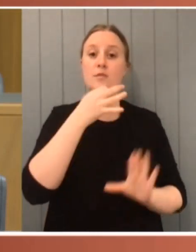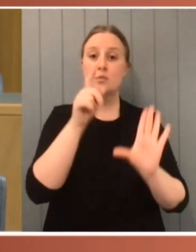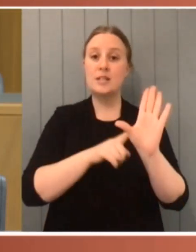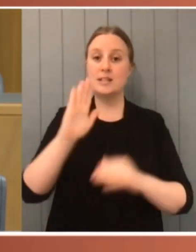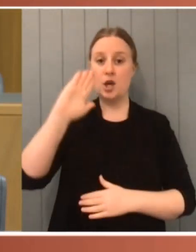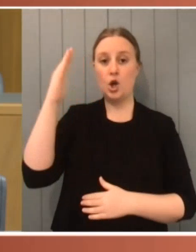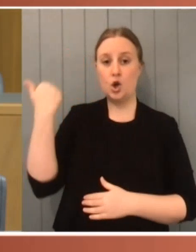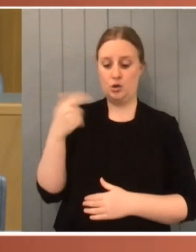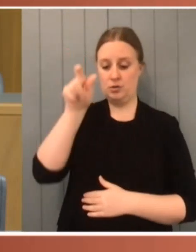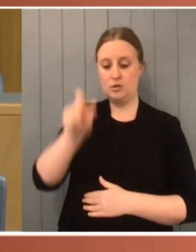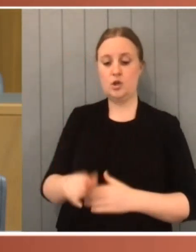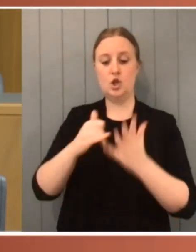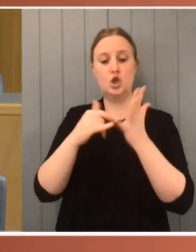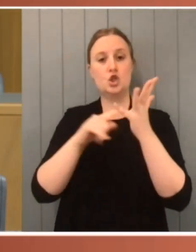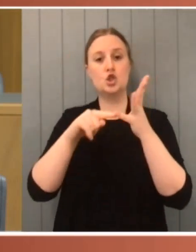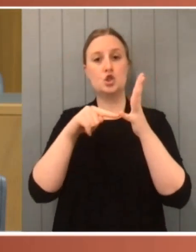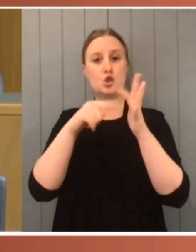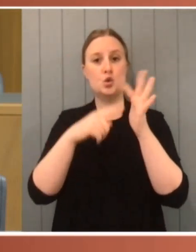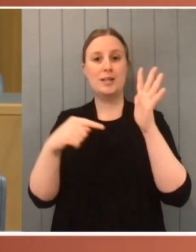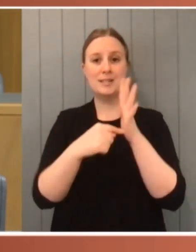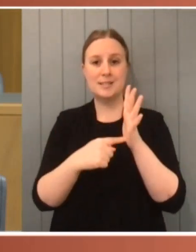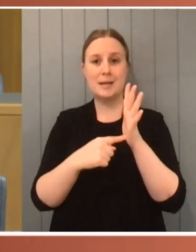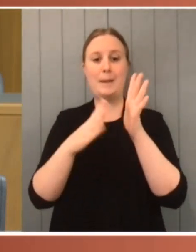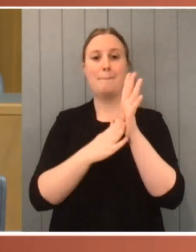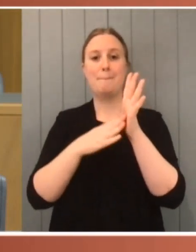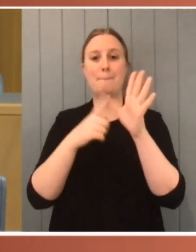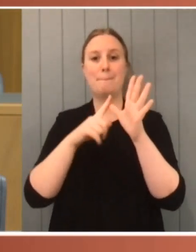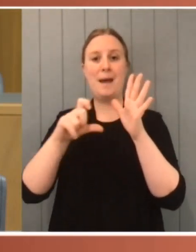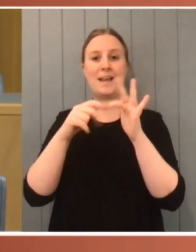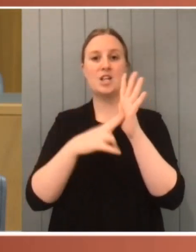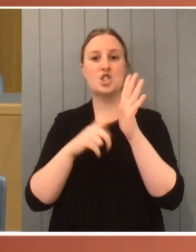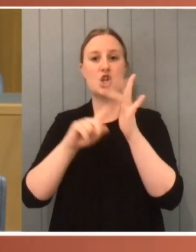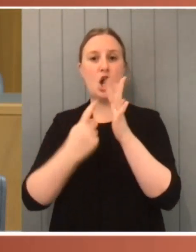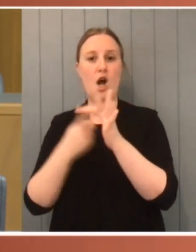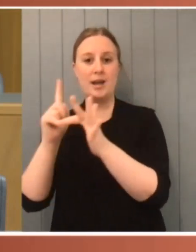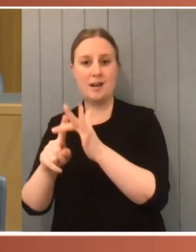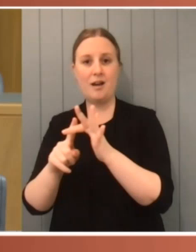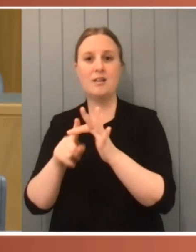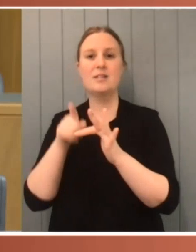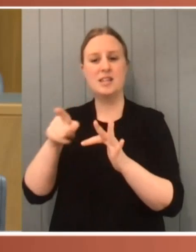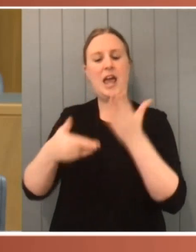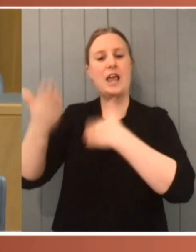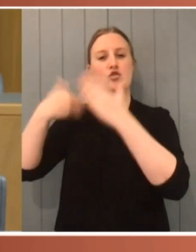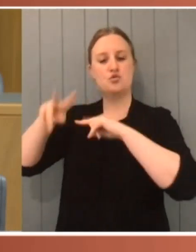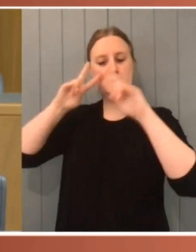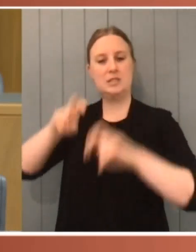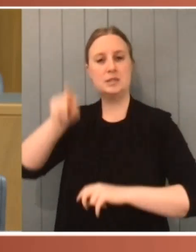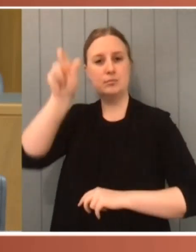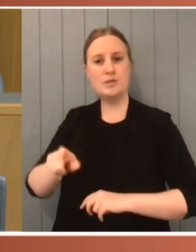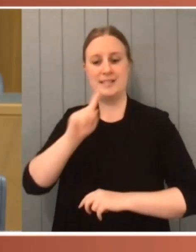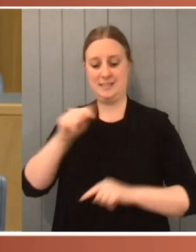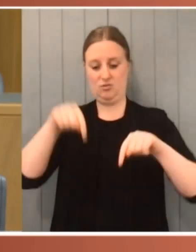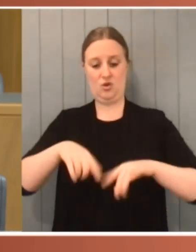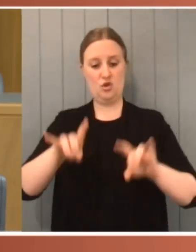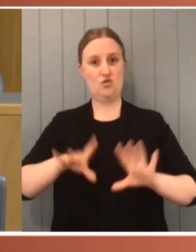Stuart McIntyre observed that unlike in the United States and parts of Europe, right-wing populist politics